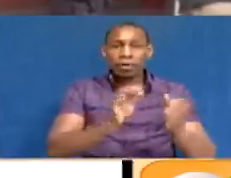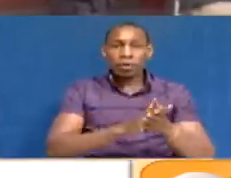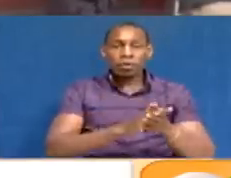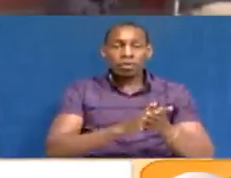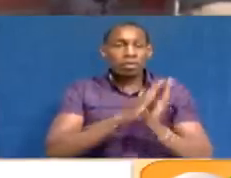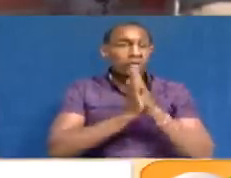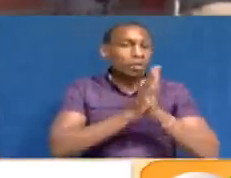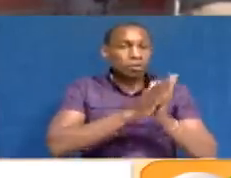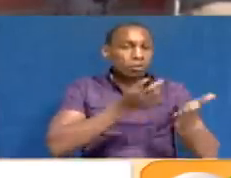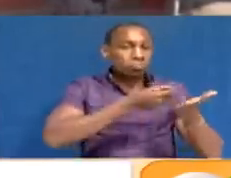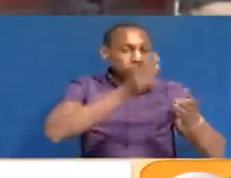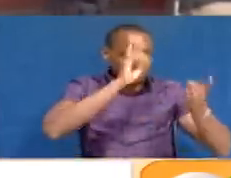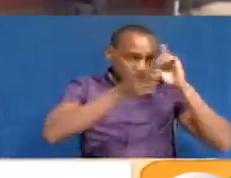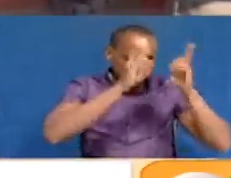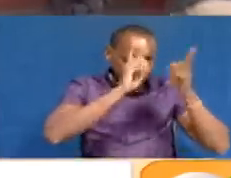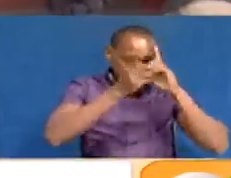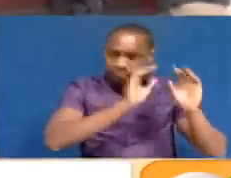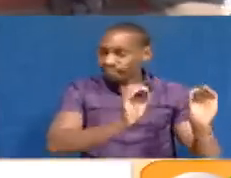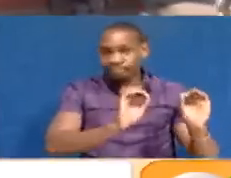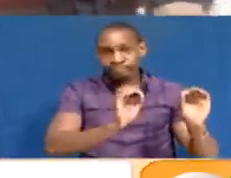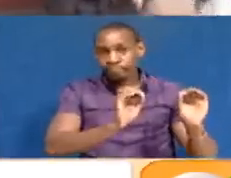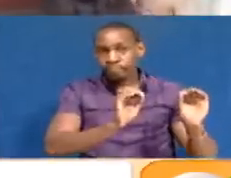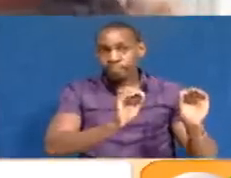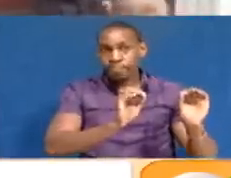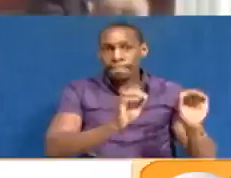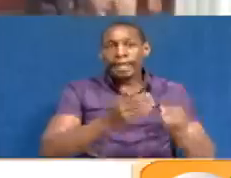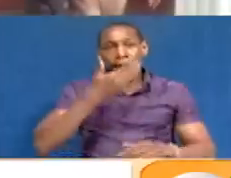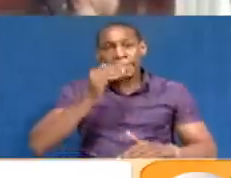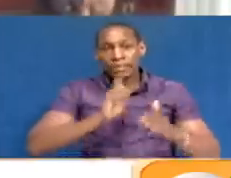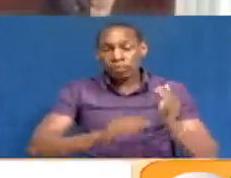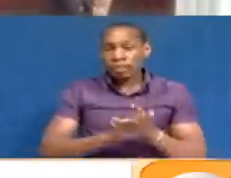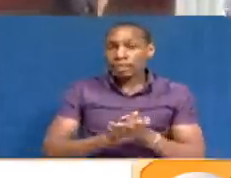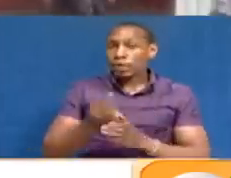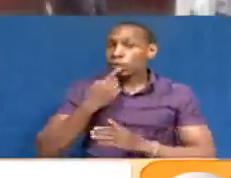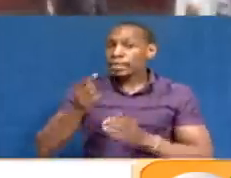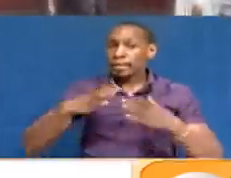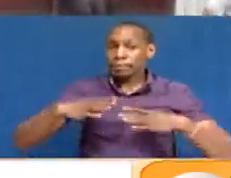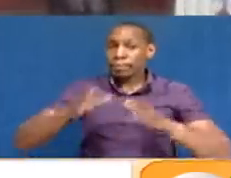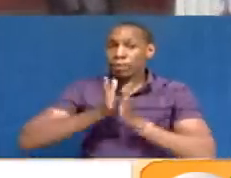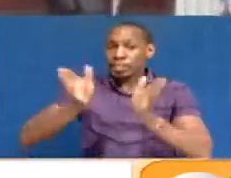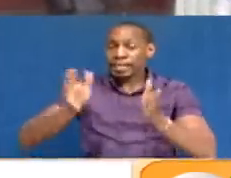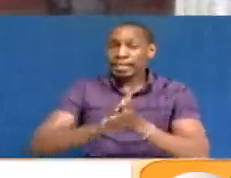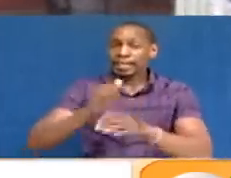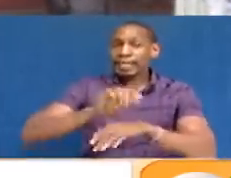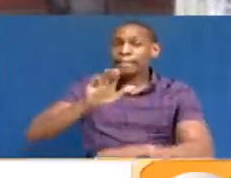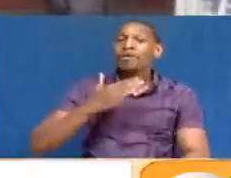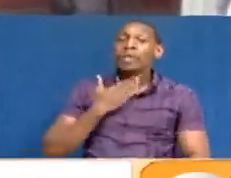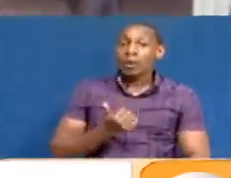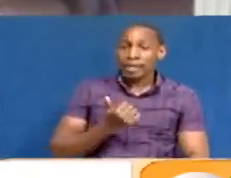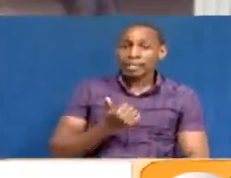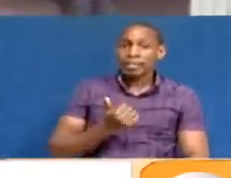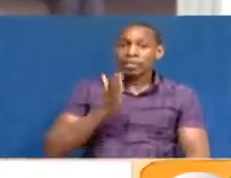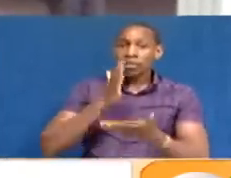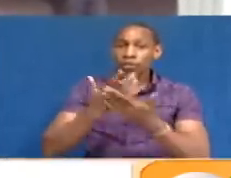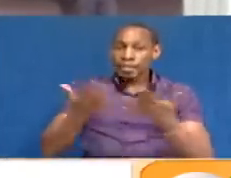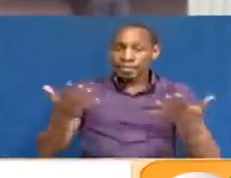ukaandike jambo ambalo si la kweli. Ni vizuri kuambia umma ya kwamba ukitaka maneno